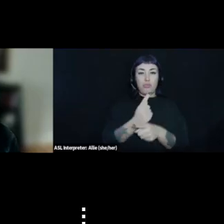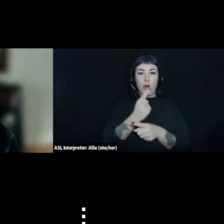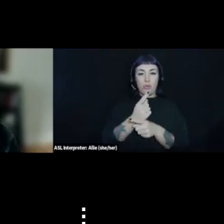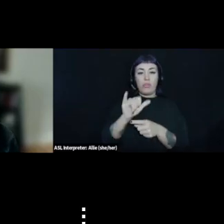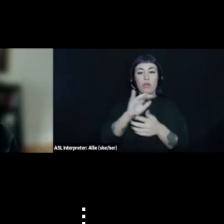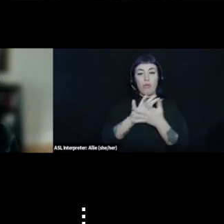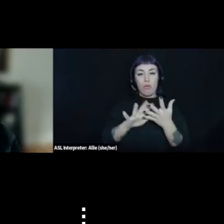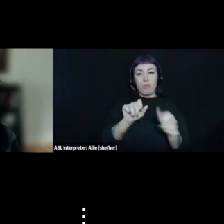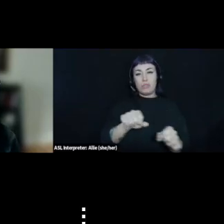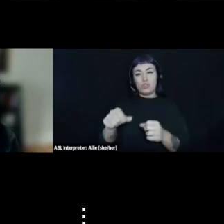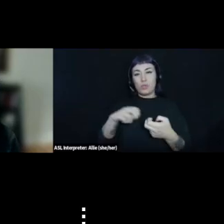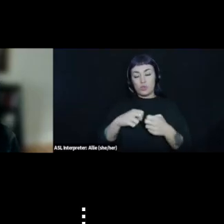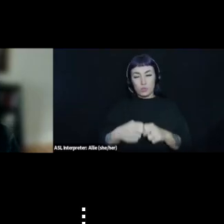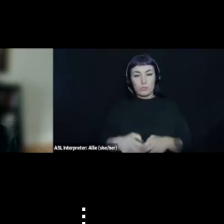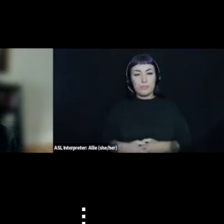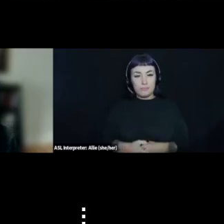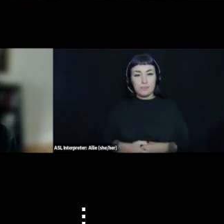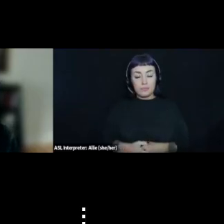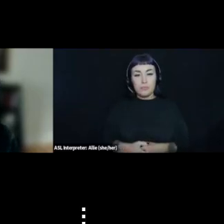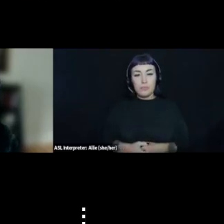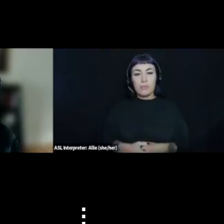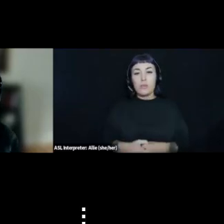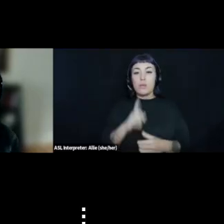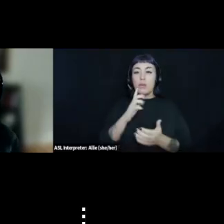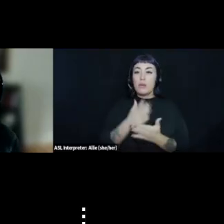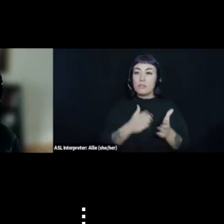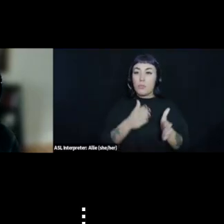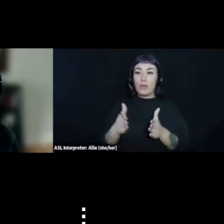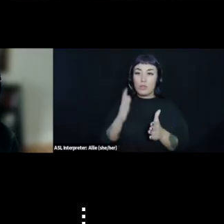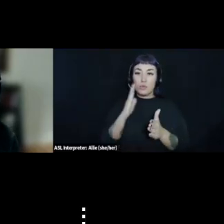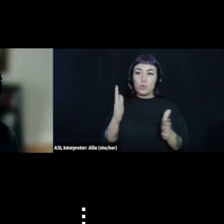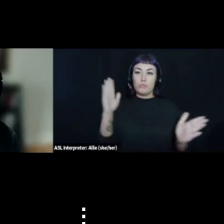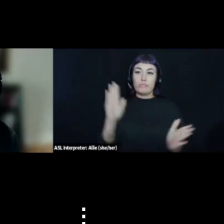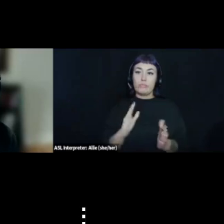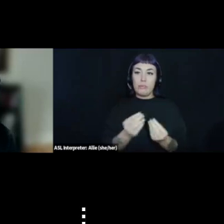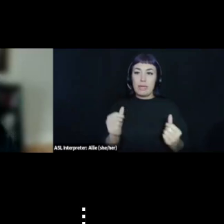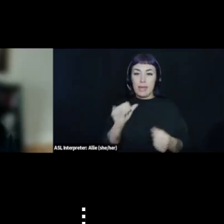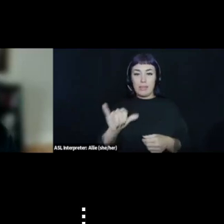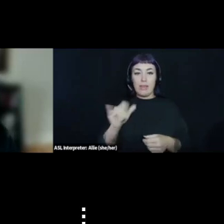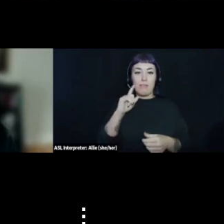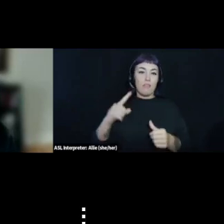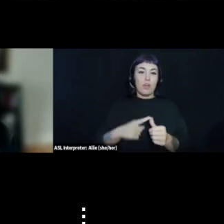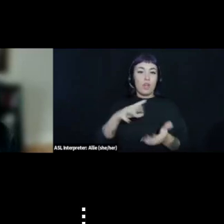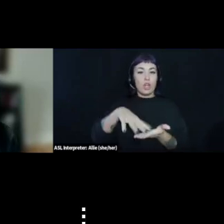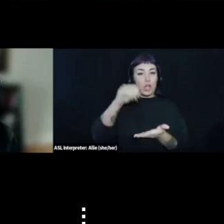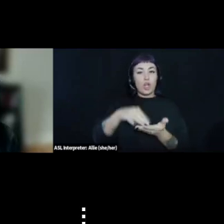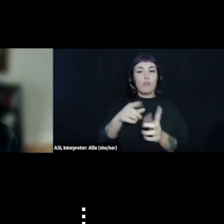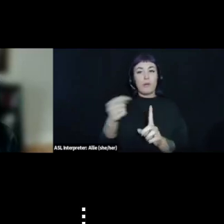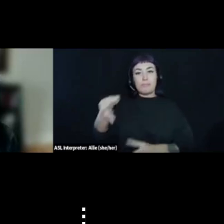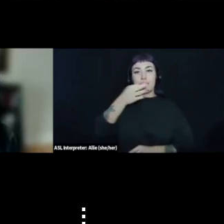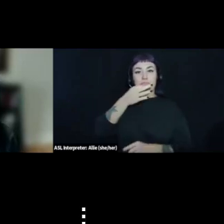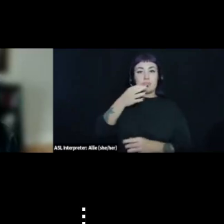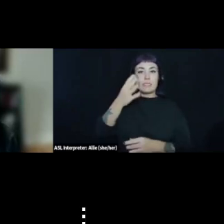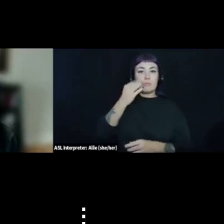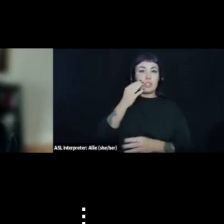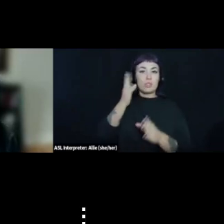are all potential issues. So there are some ways to mitigate those. First, learning from somebody experienced